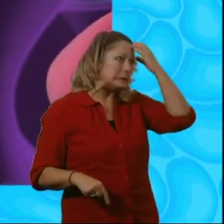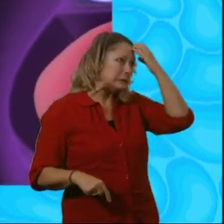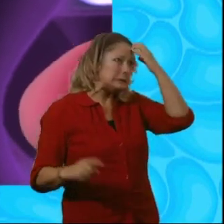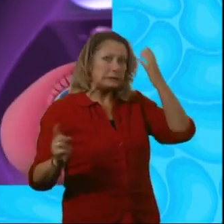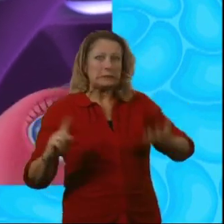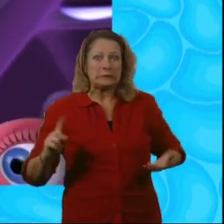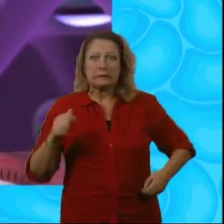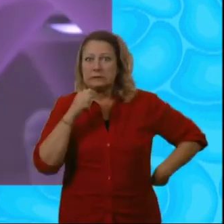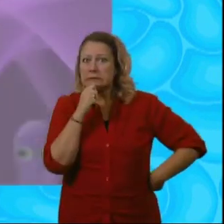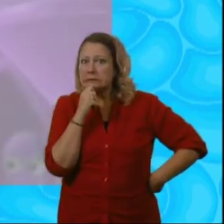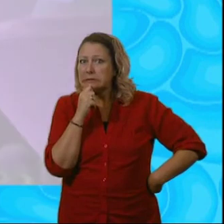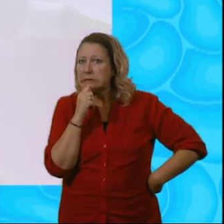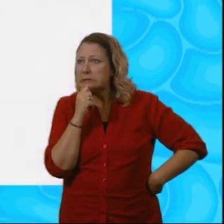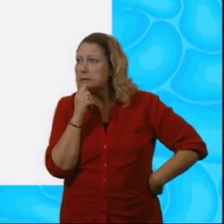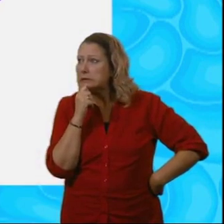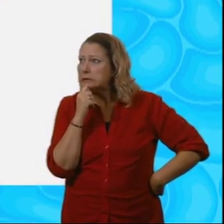could happen.